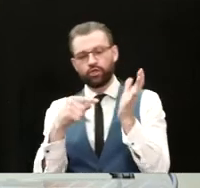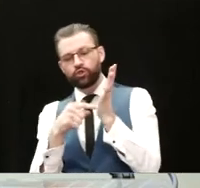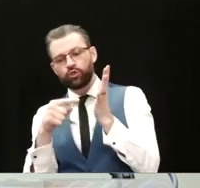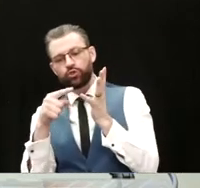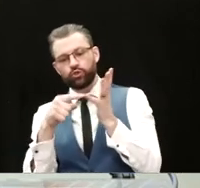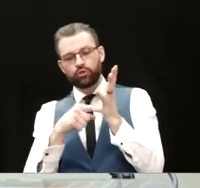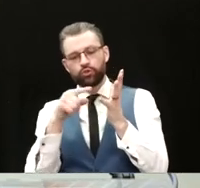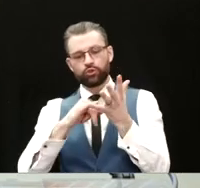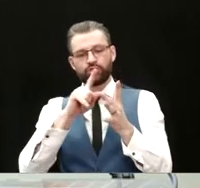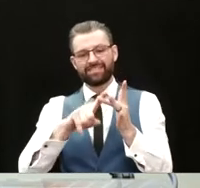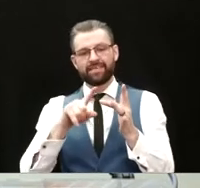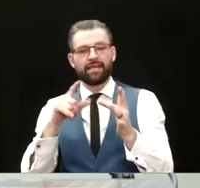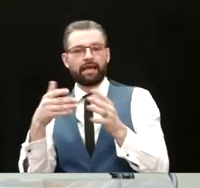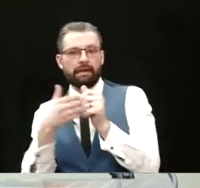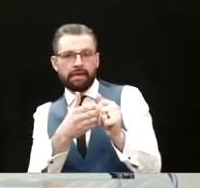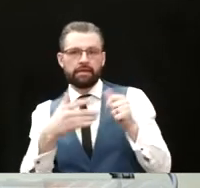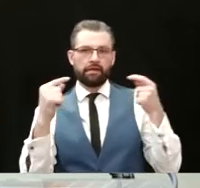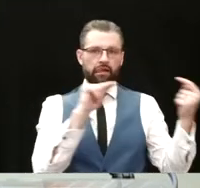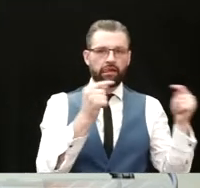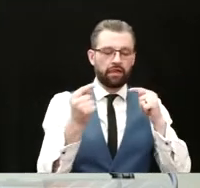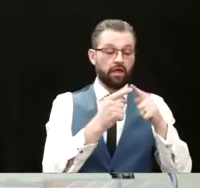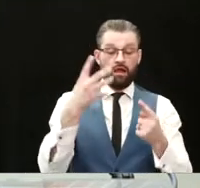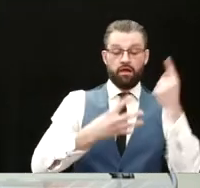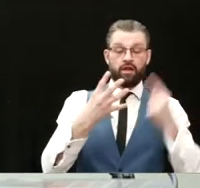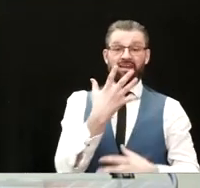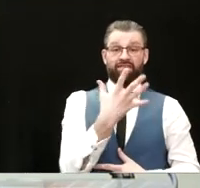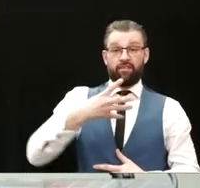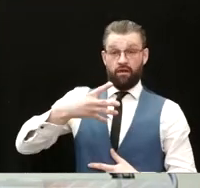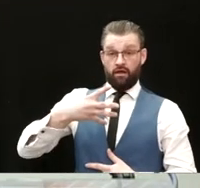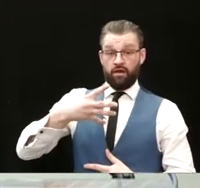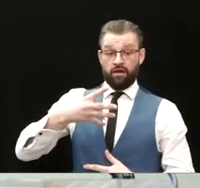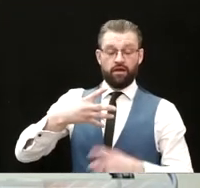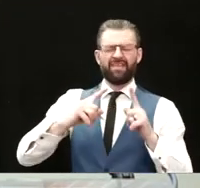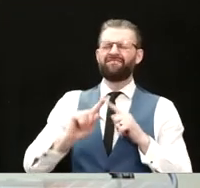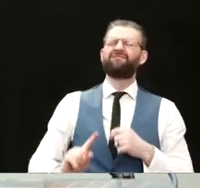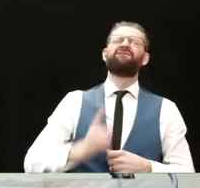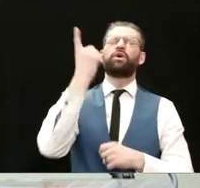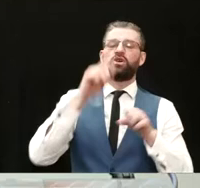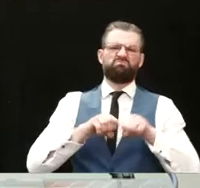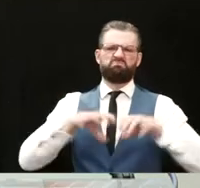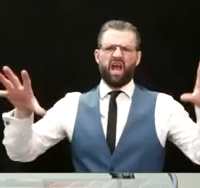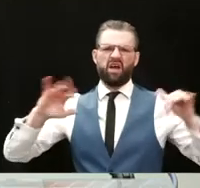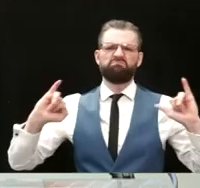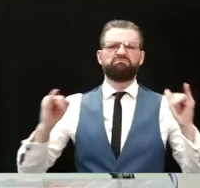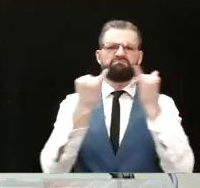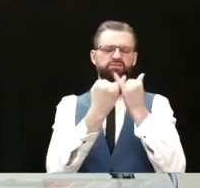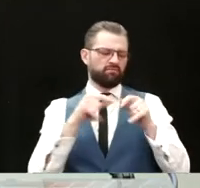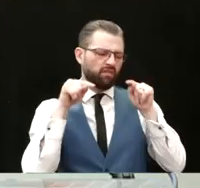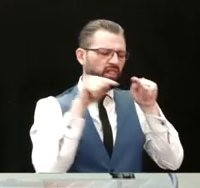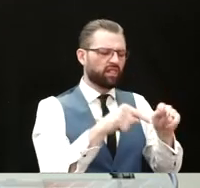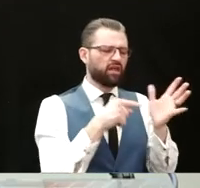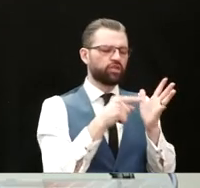leaders. In 1959, there was the first outbreak of violence against